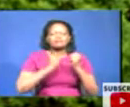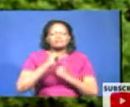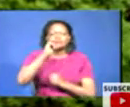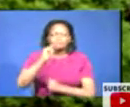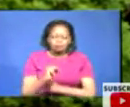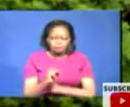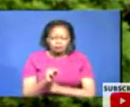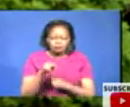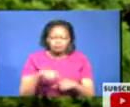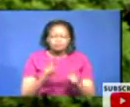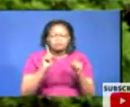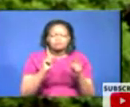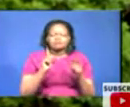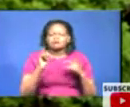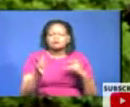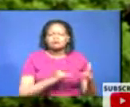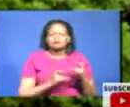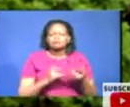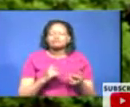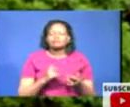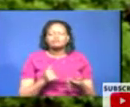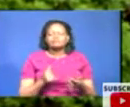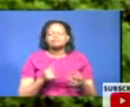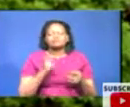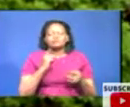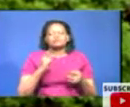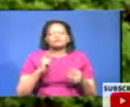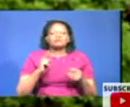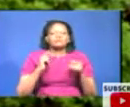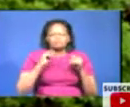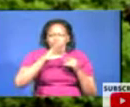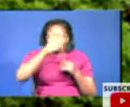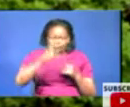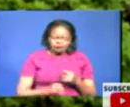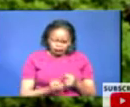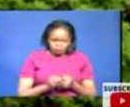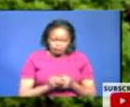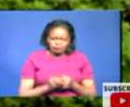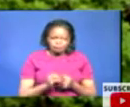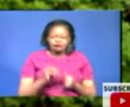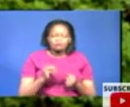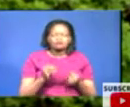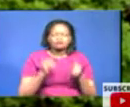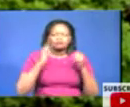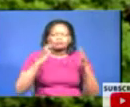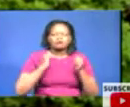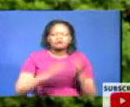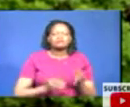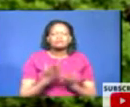Kamau is considered among Africa's greatest athletes. He has served in the Kenyan military for 18